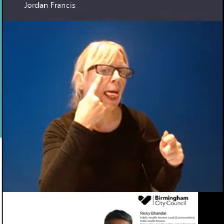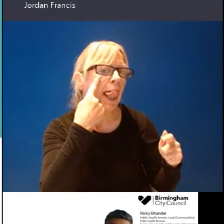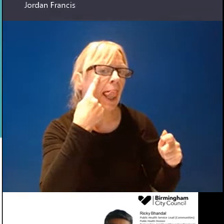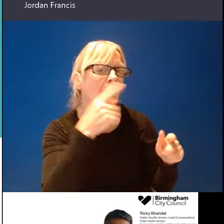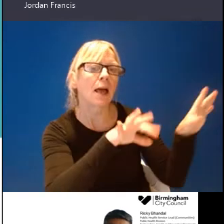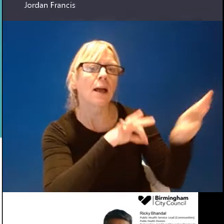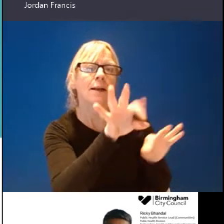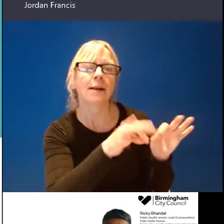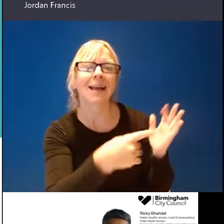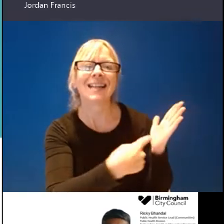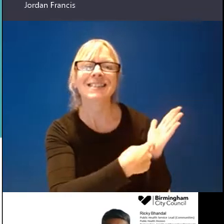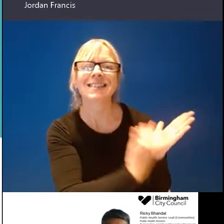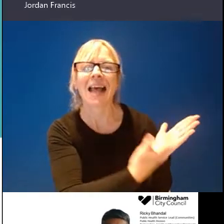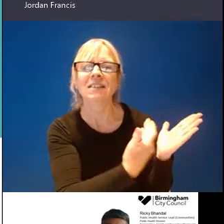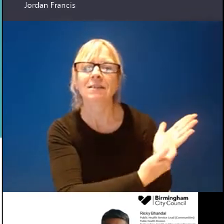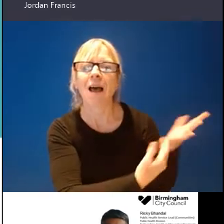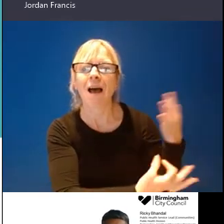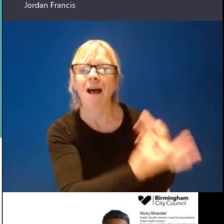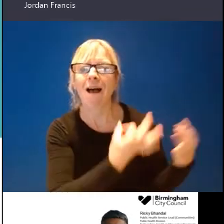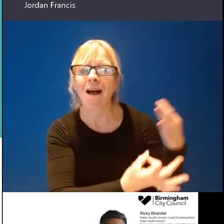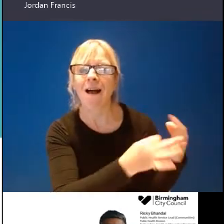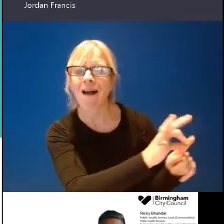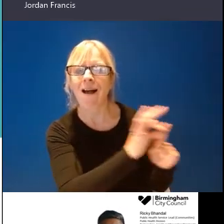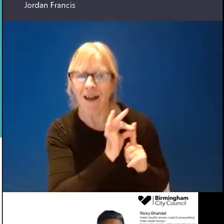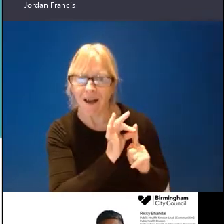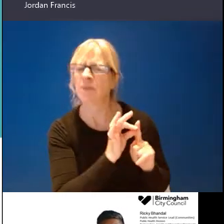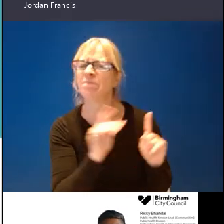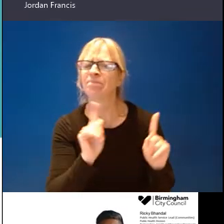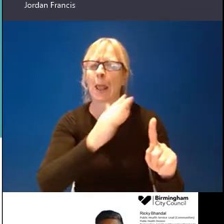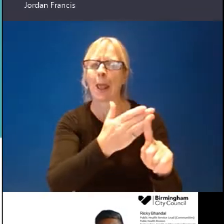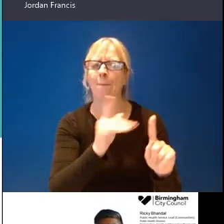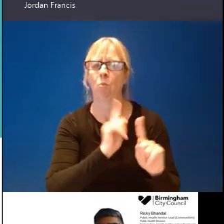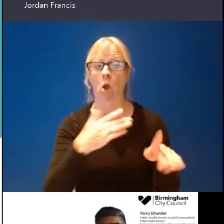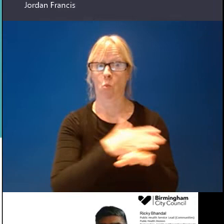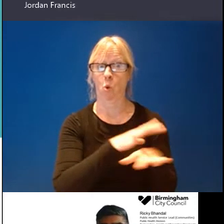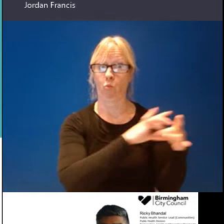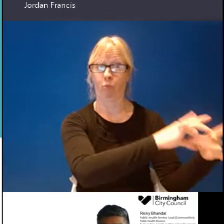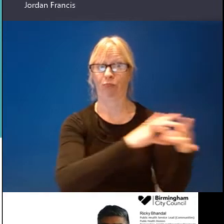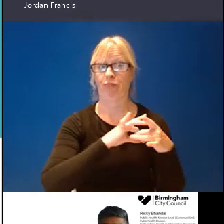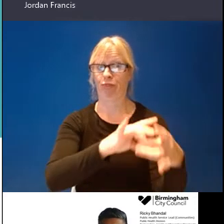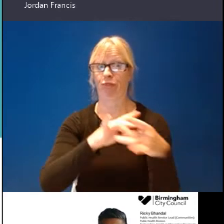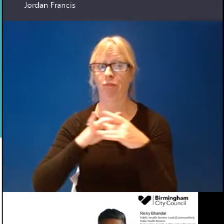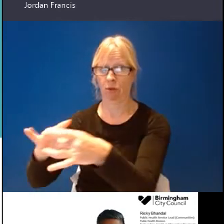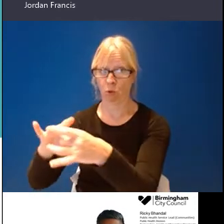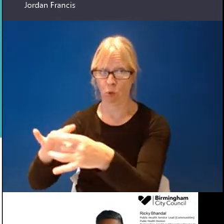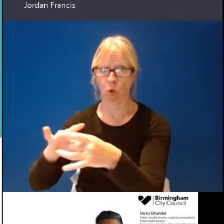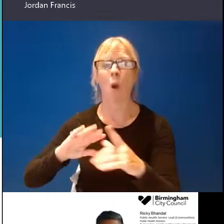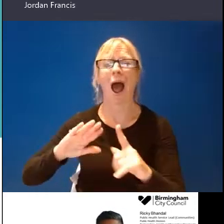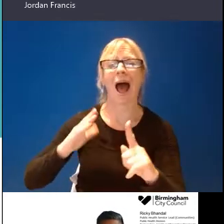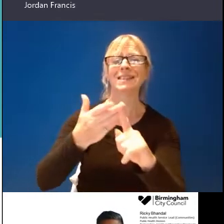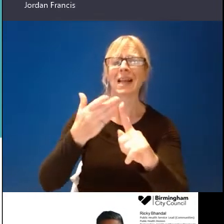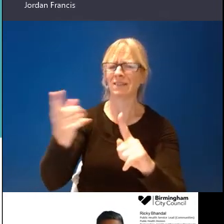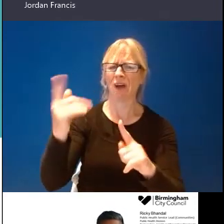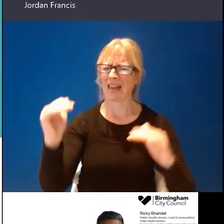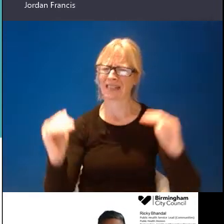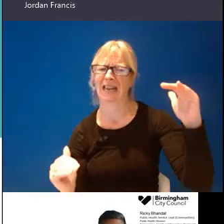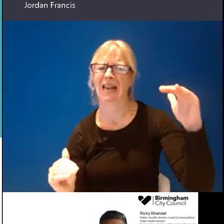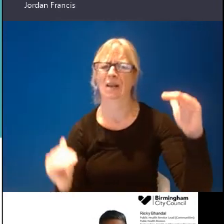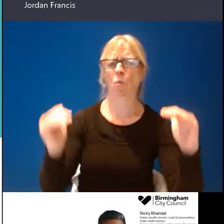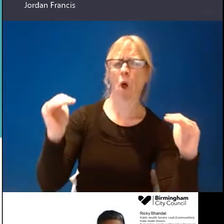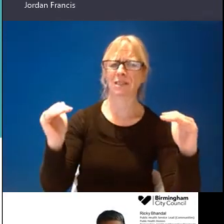is to work with that organisation to identify a few of the inequalities that we've got here, because these inequalities have